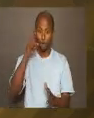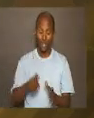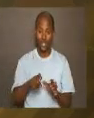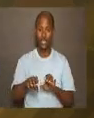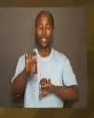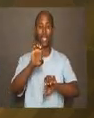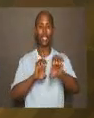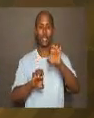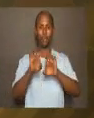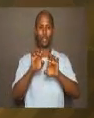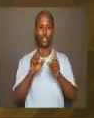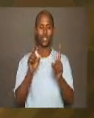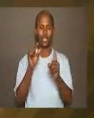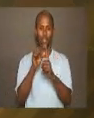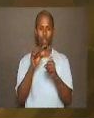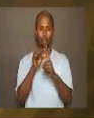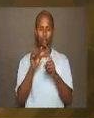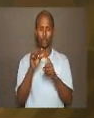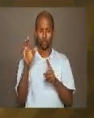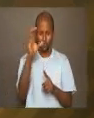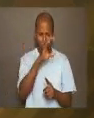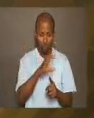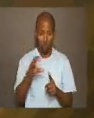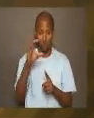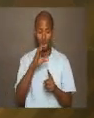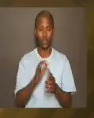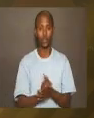examine the terms to find a pattern.